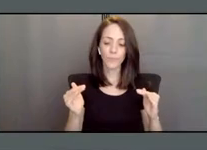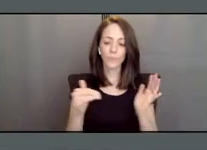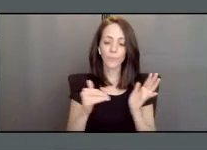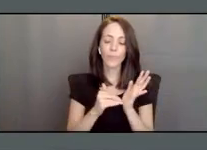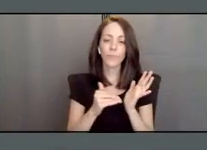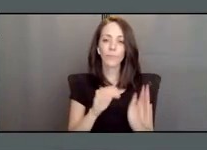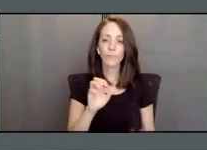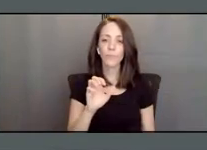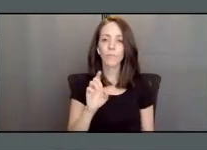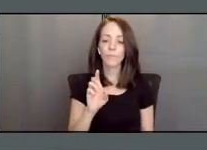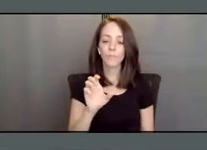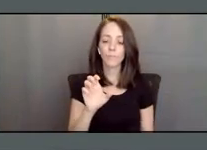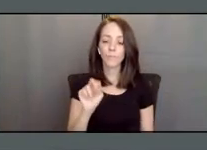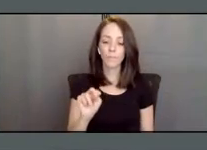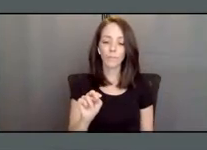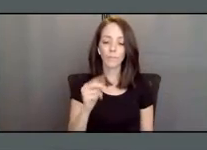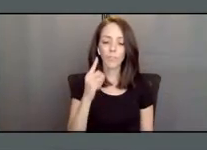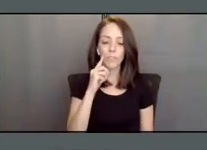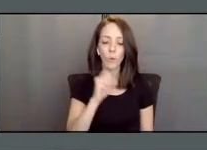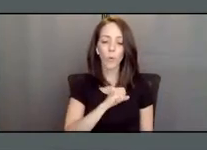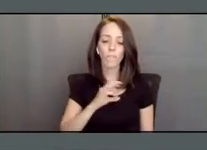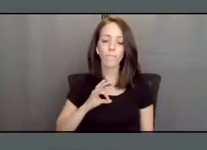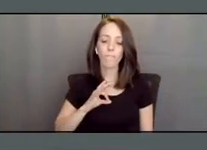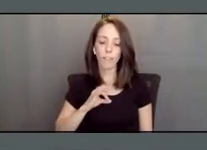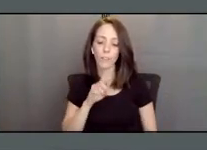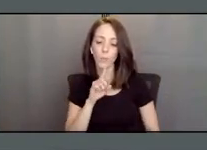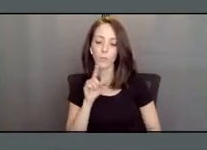Senate response to the budget.